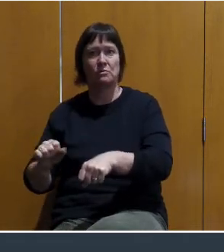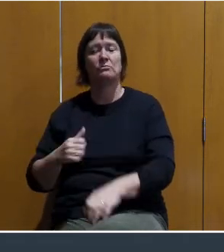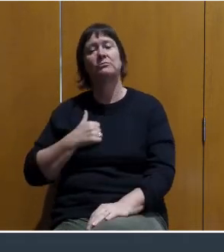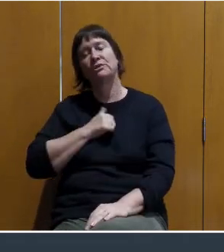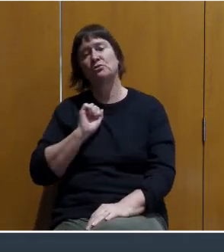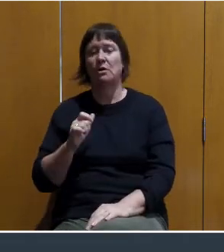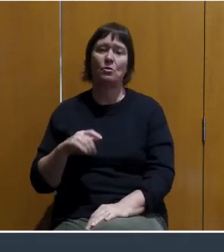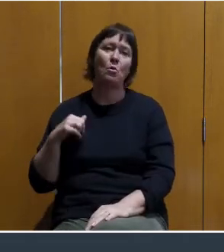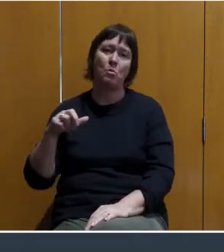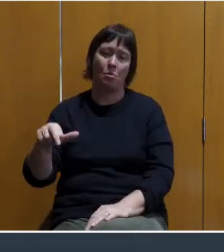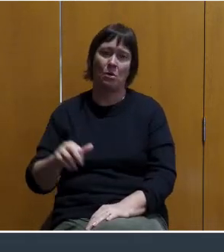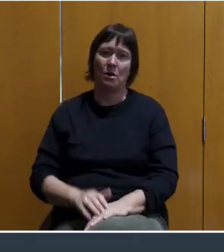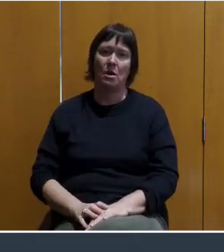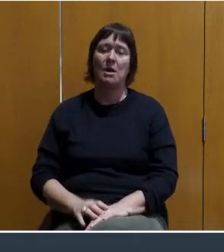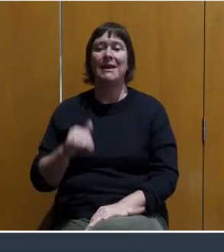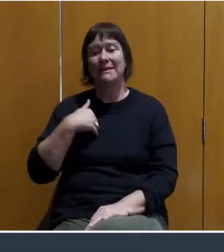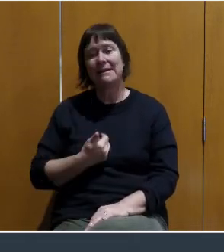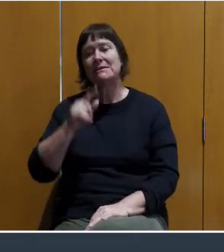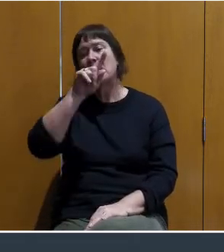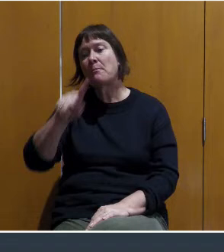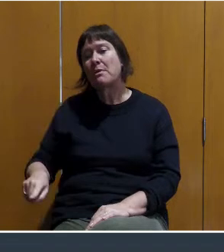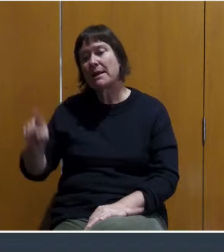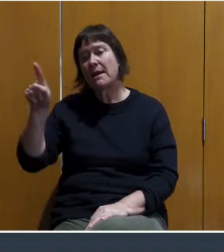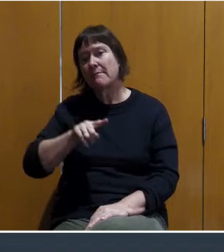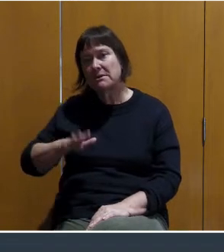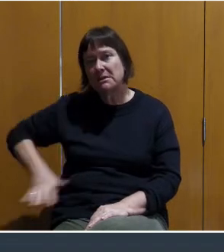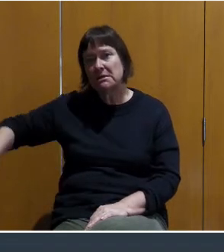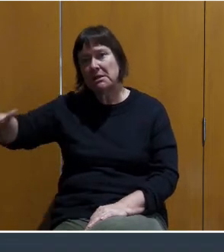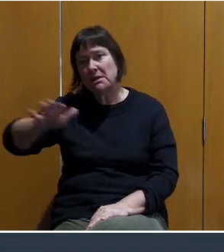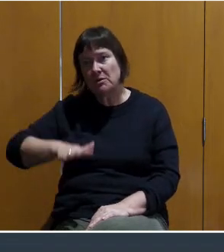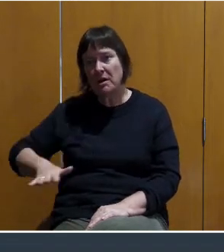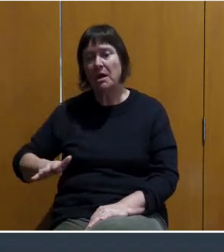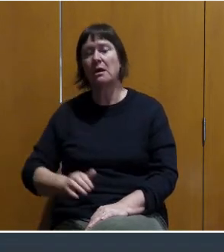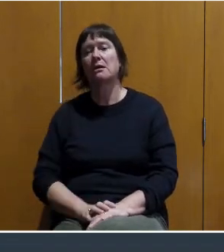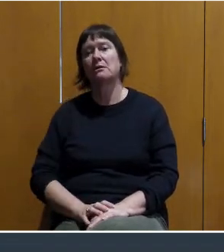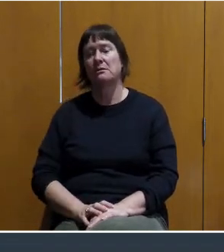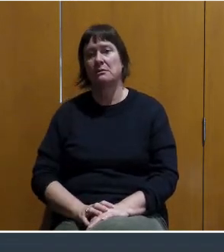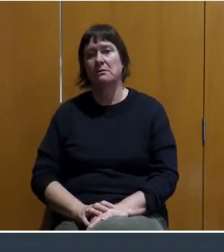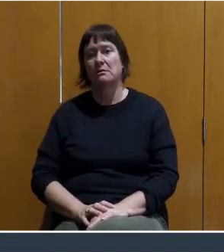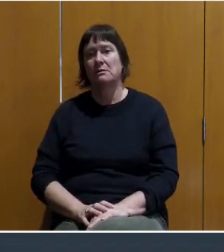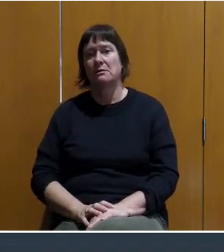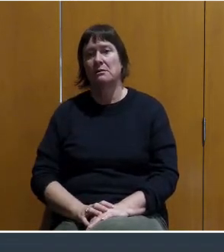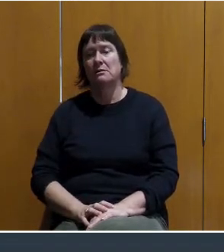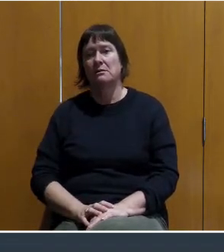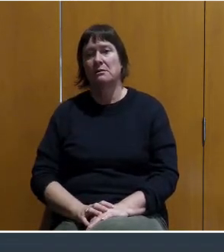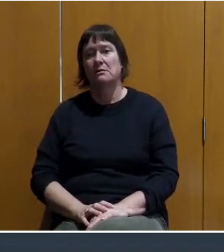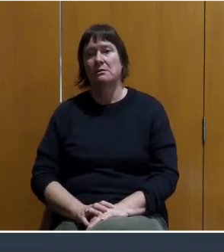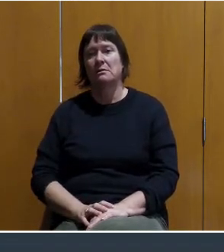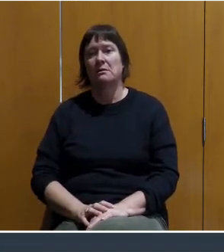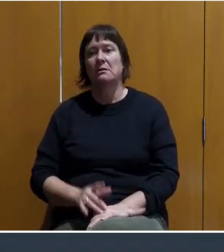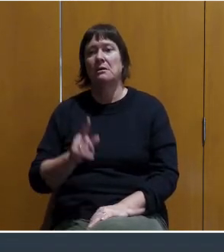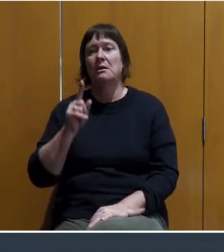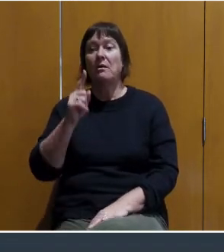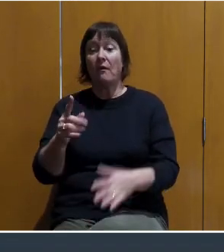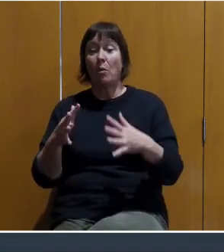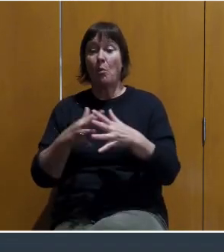making that a prohibited area, but please also make the other side of where they can come up from the West Shore